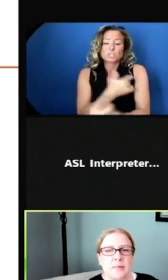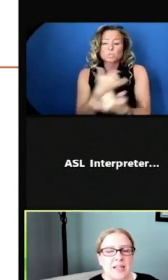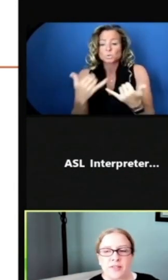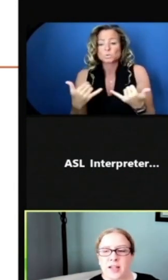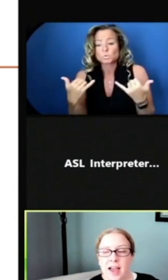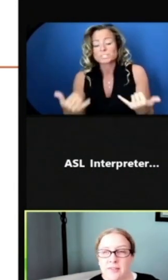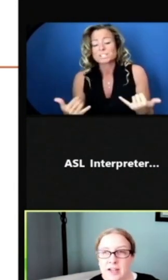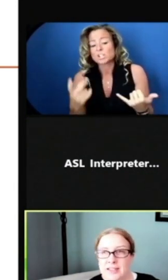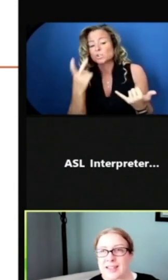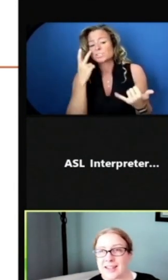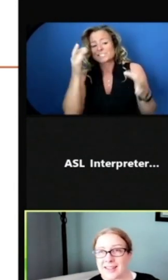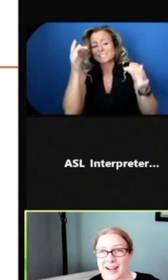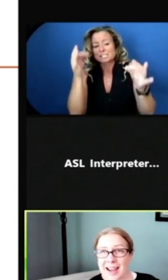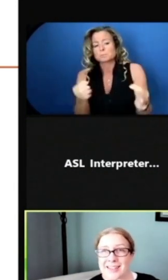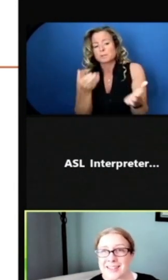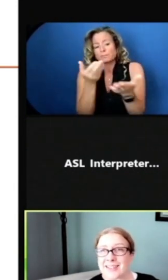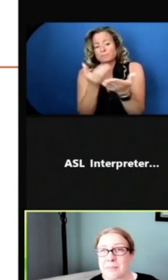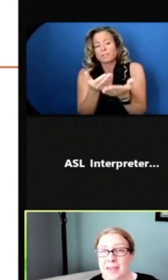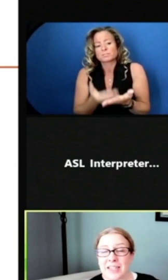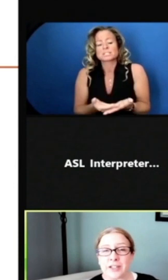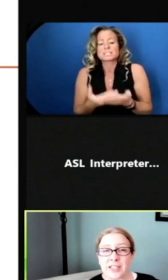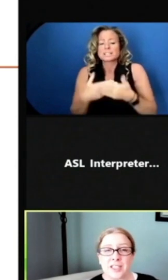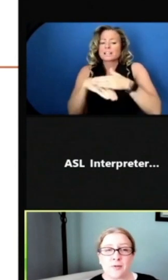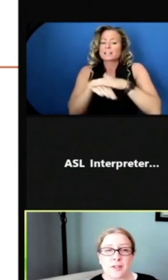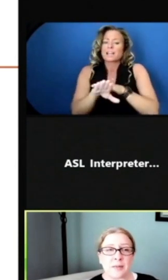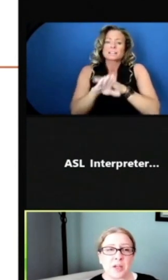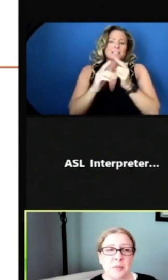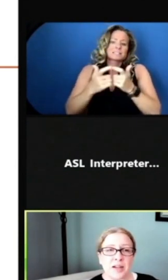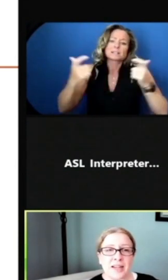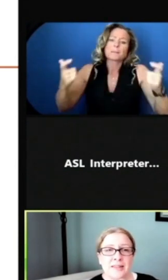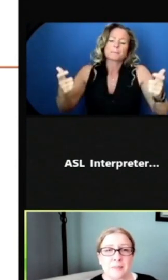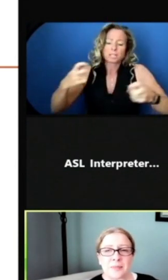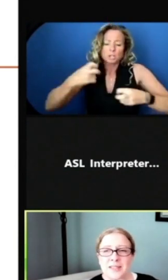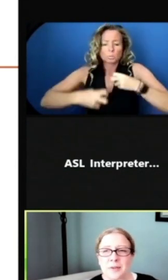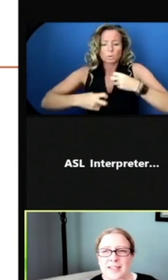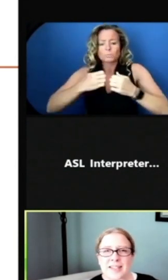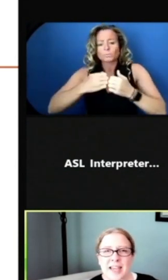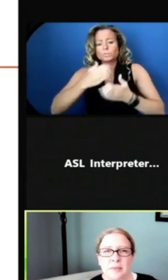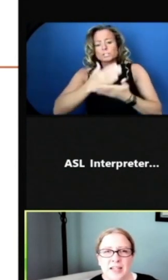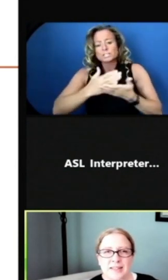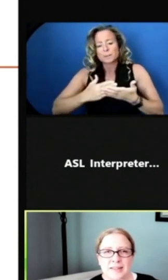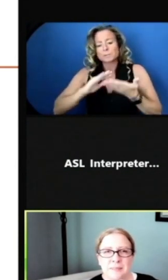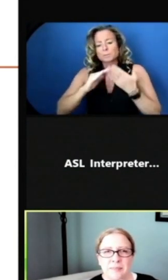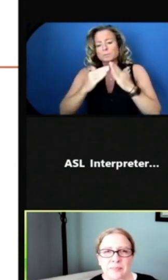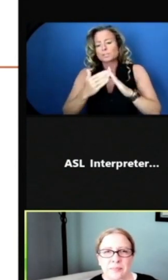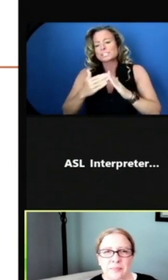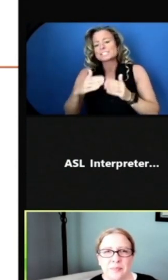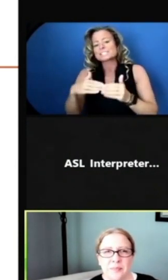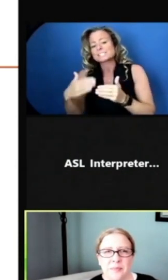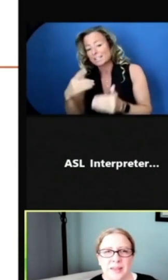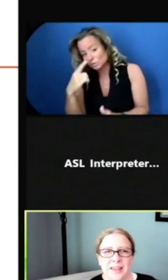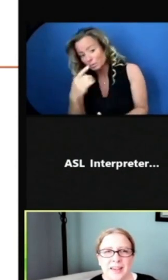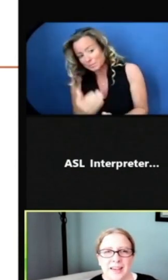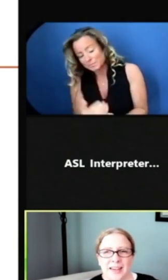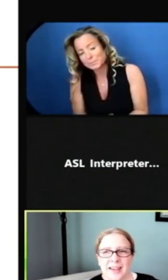we see some definite evidence that access is a major issue for some communities. So next slide, please.